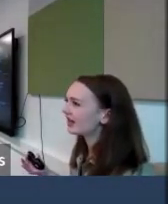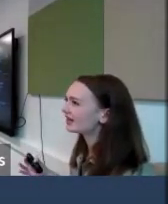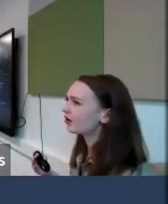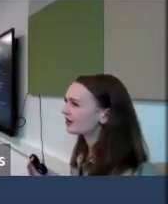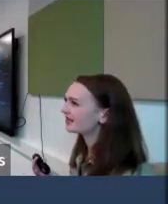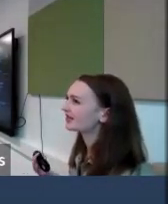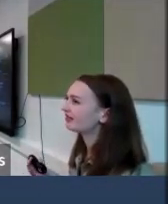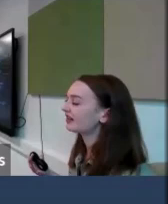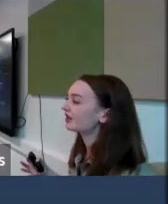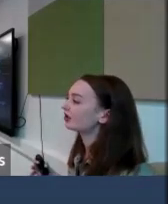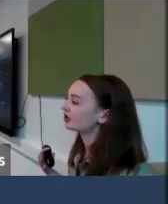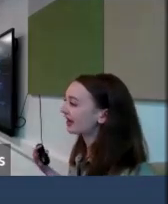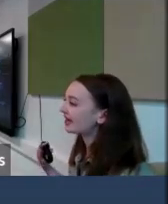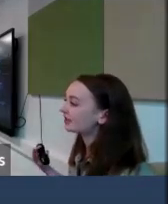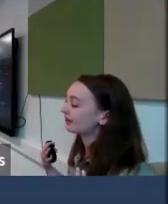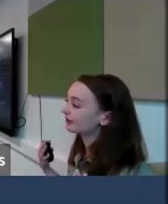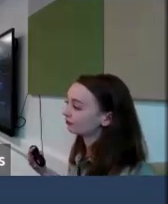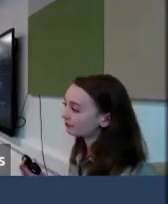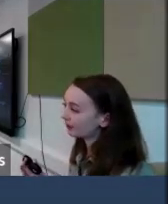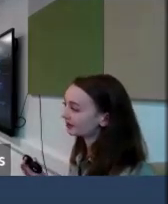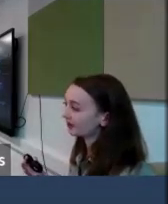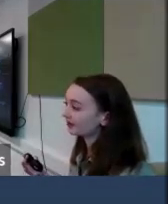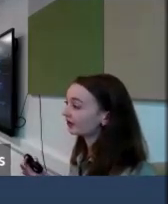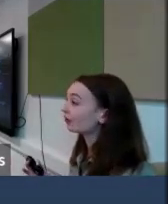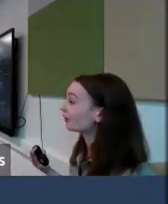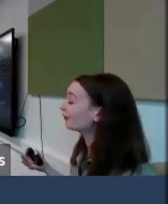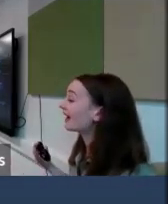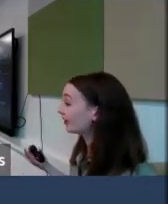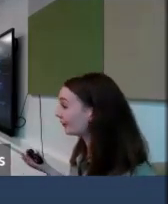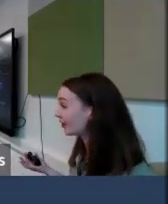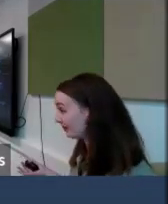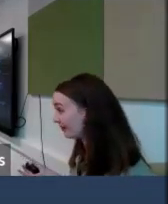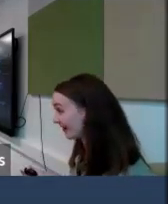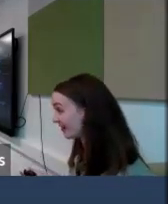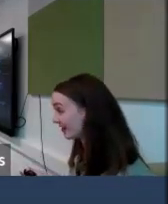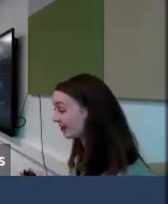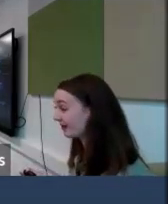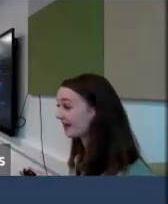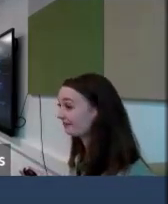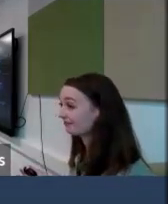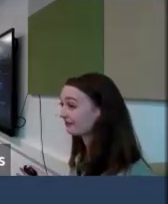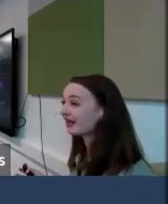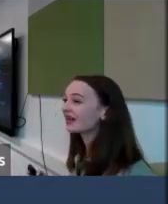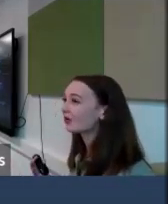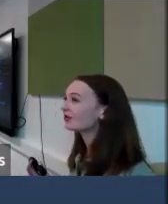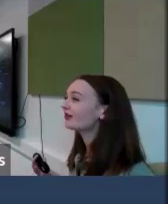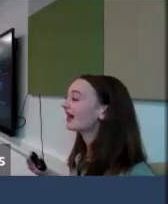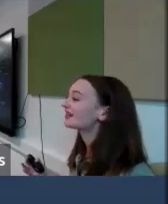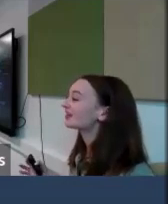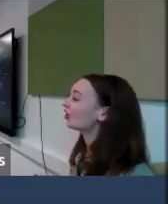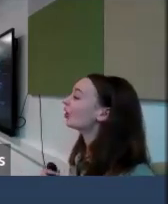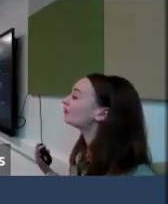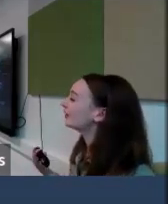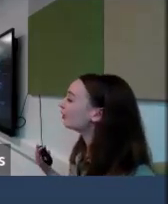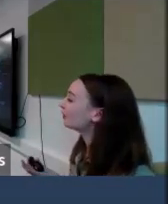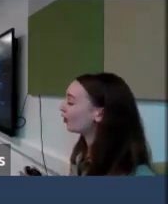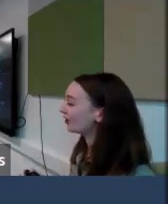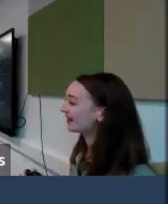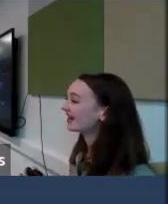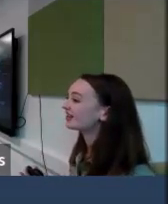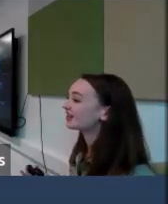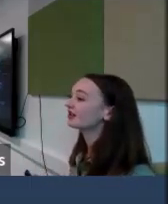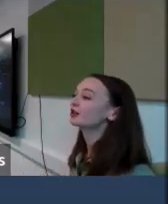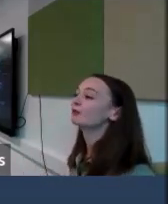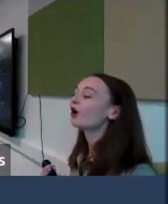change, it's not necessarily that you're just catering for one person, although that alone should be a reason to do it. It's also the case that you're opening up